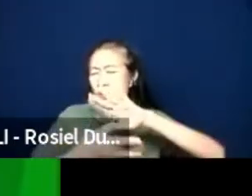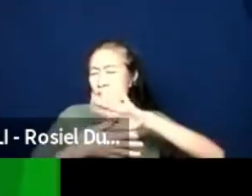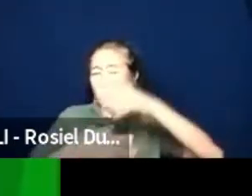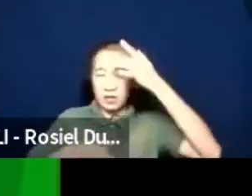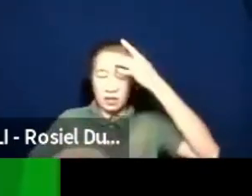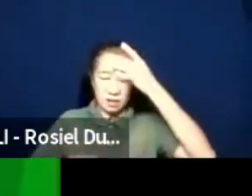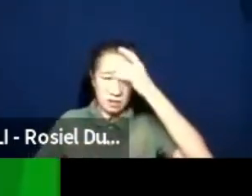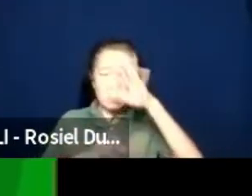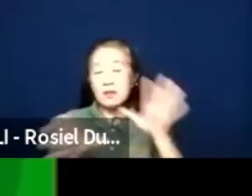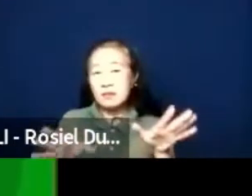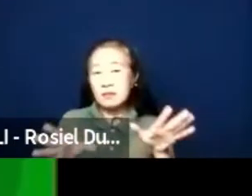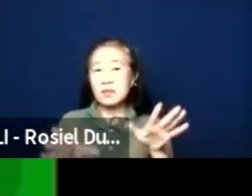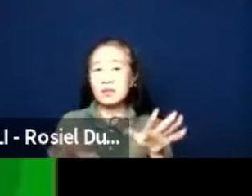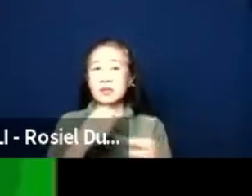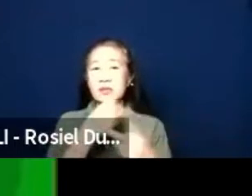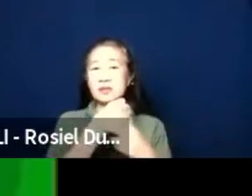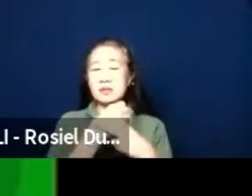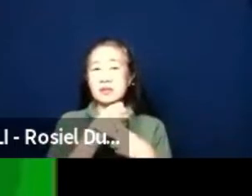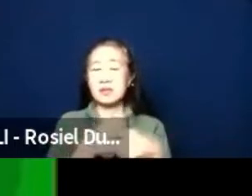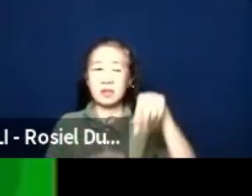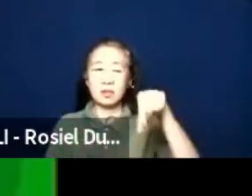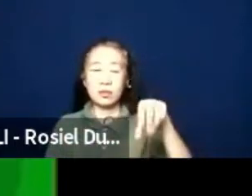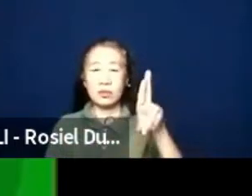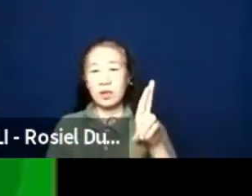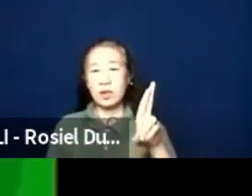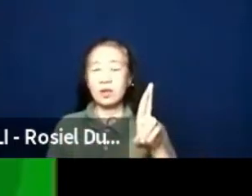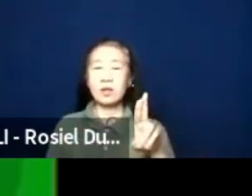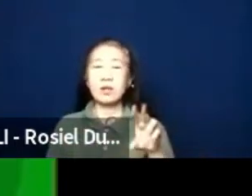can save this QR code.